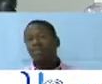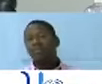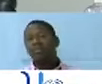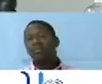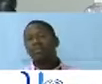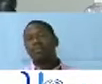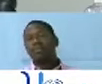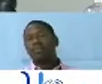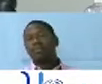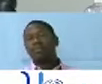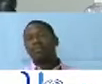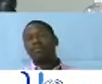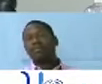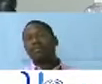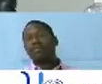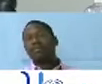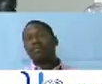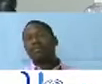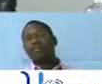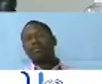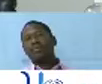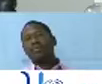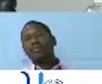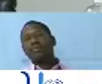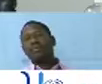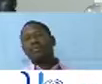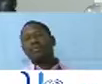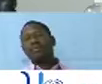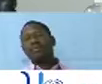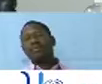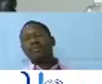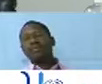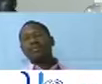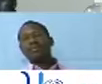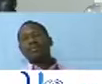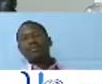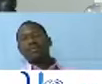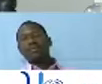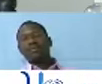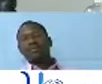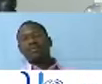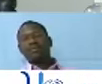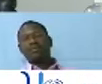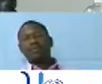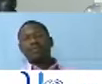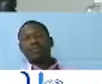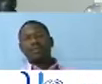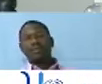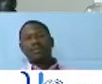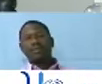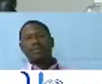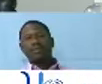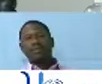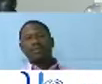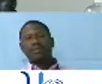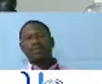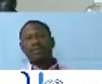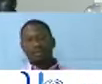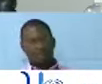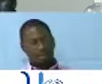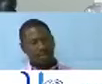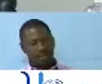As a matter of As a matter of fact, I think the Mandeng